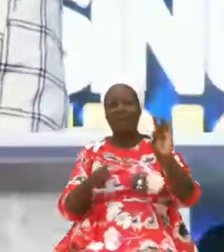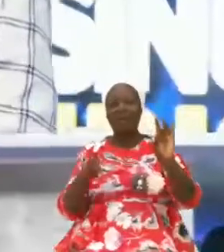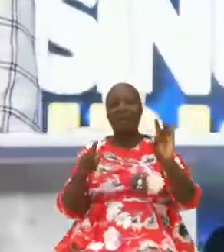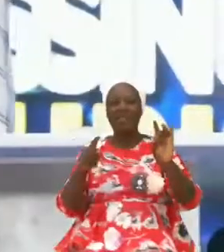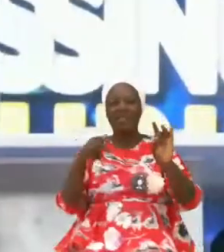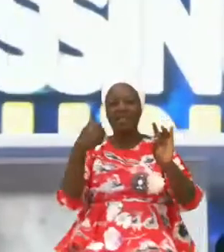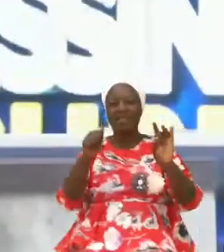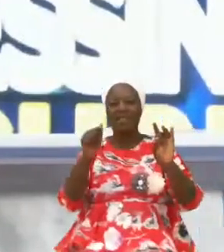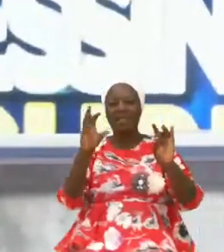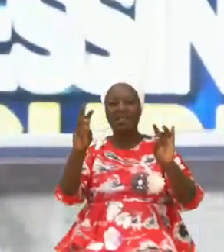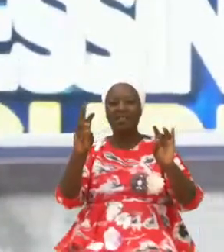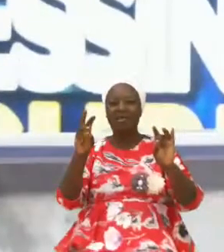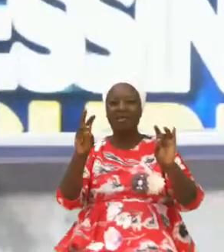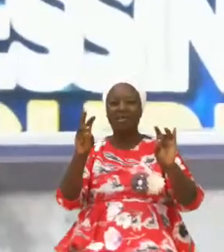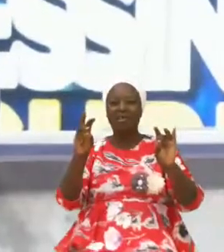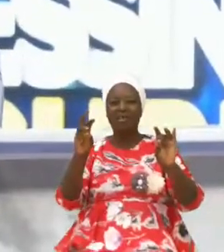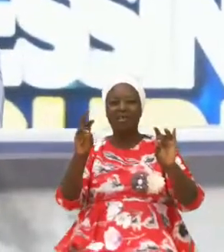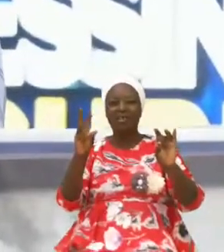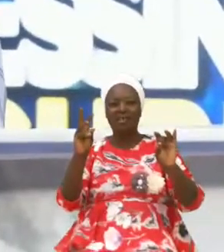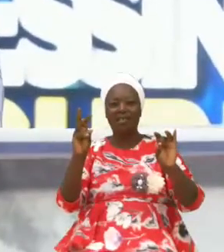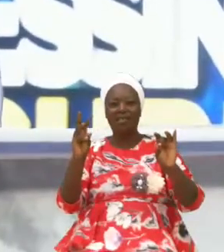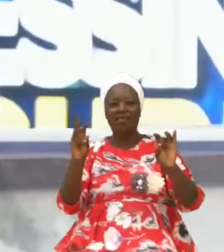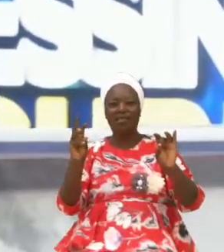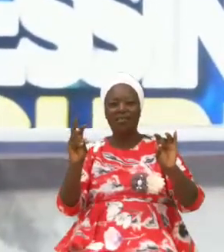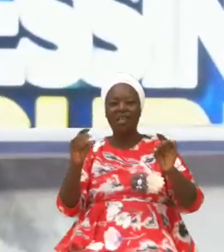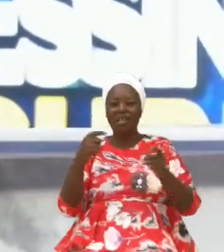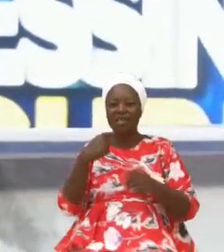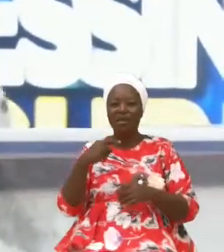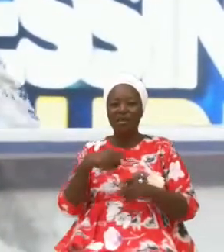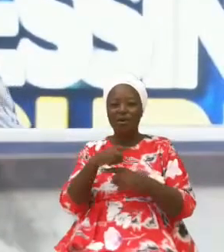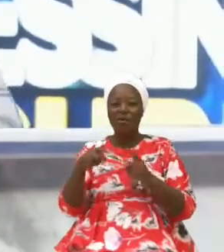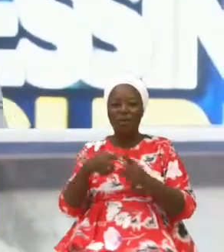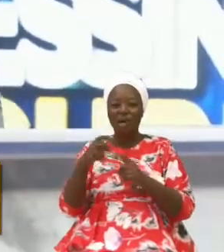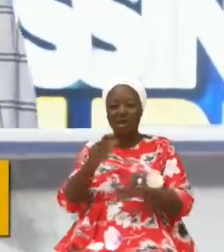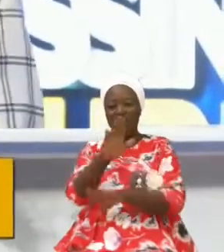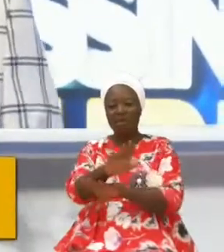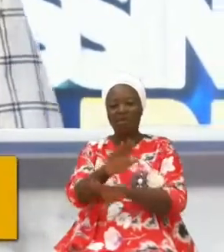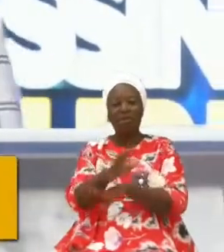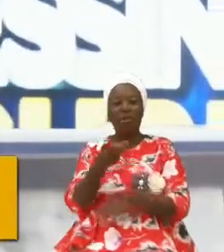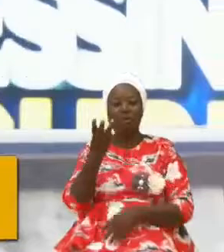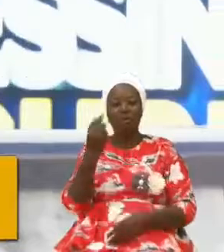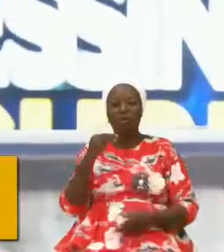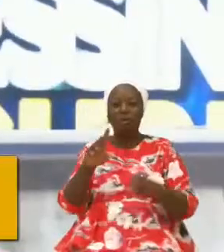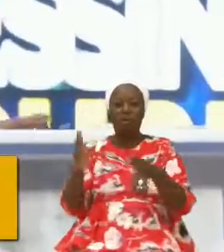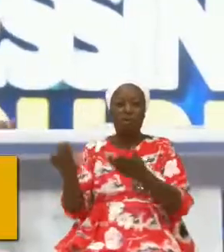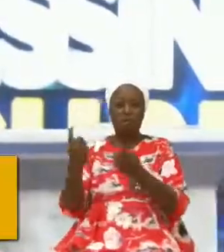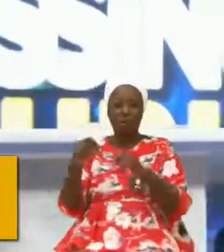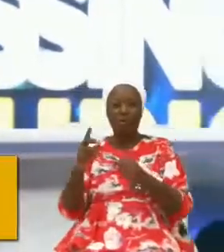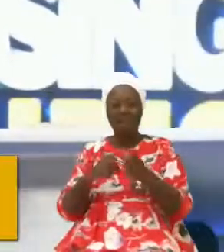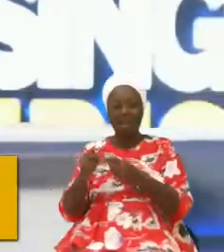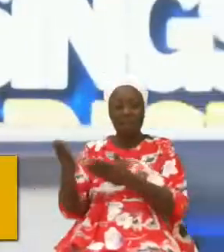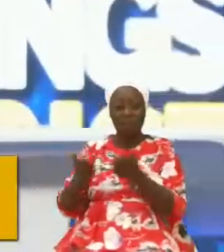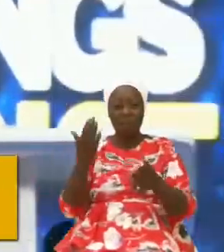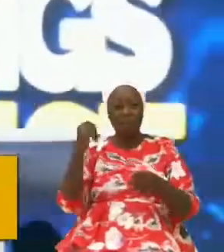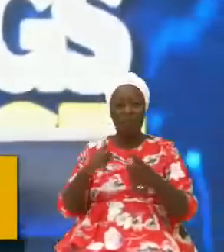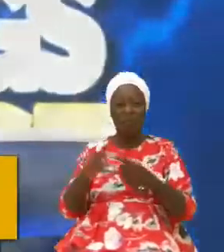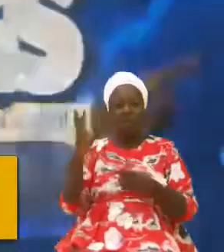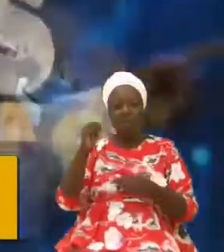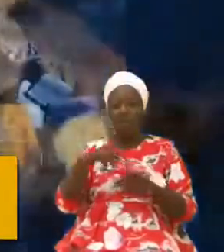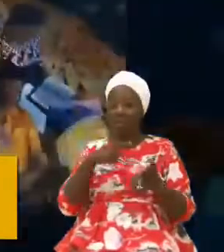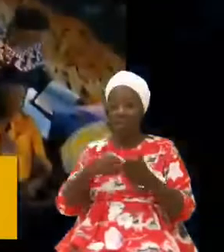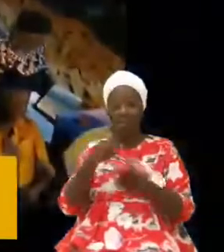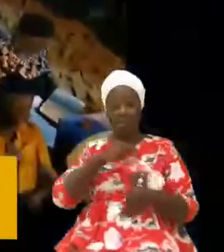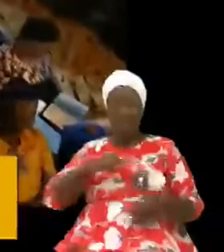Matthew chapter 8, reading from verse 16. It says in verse 16, when the evening was come,